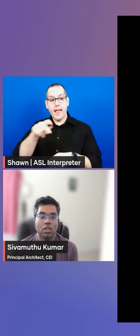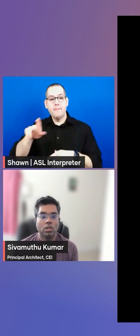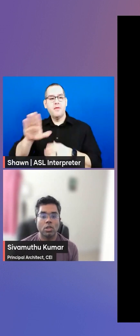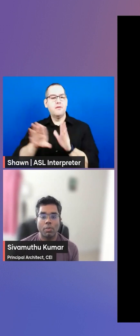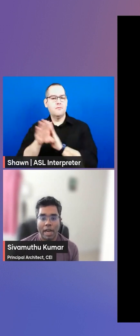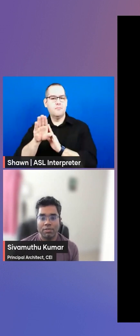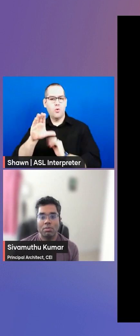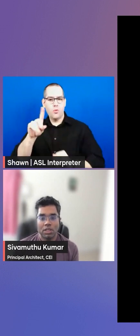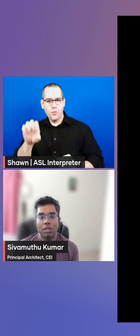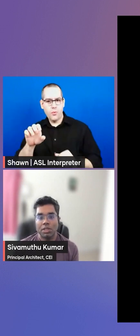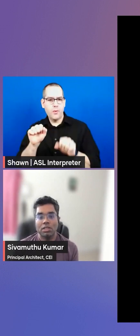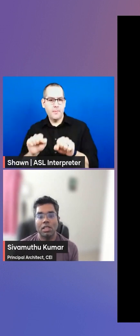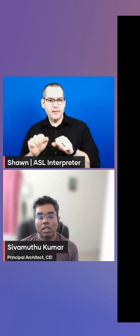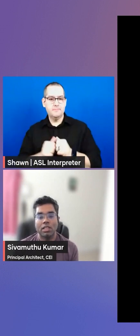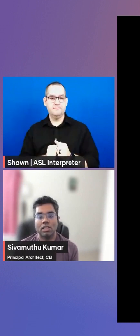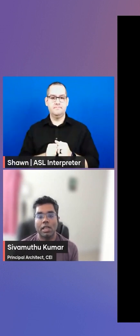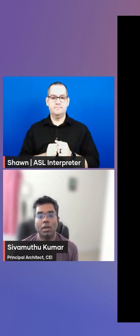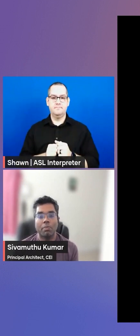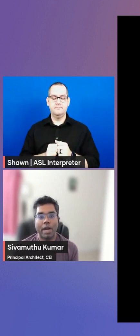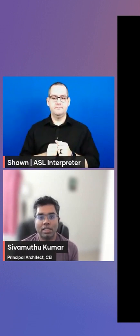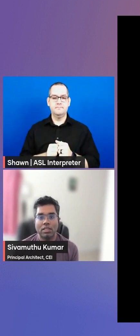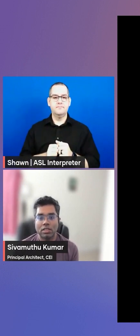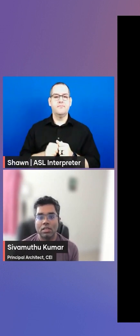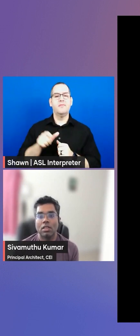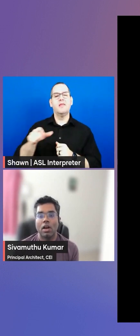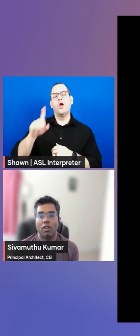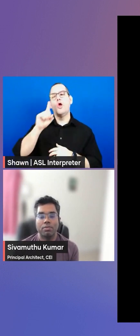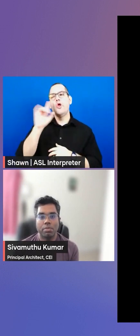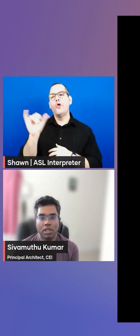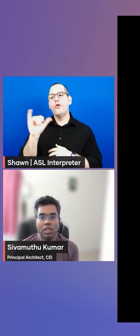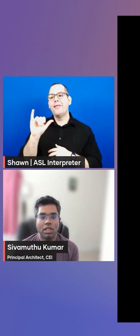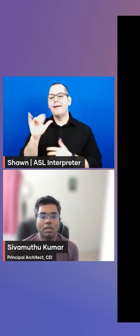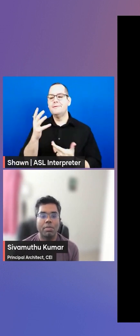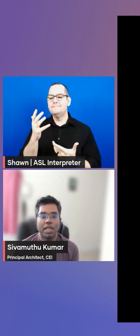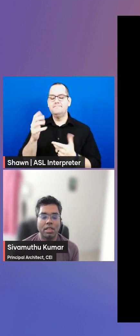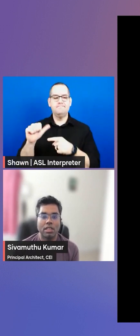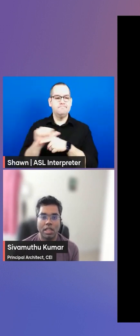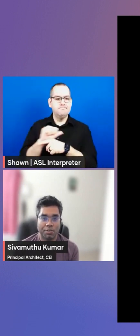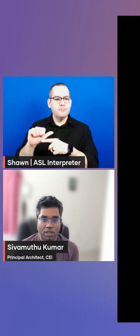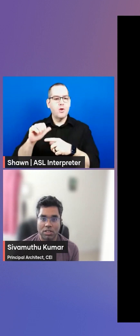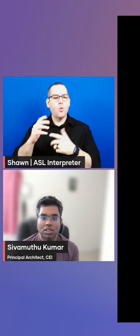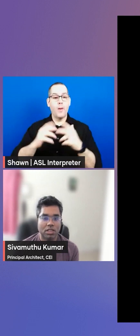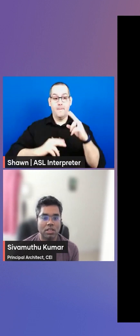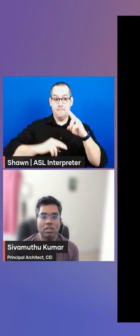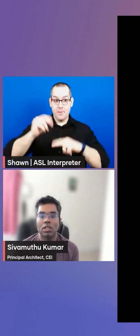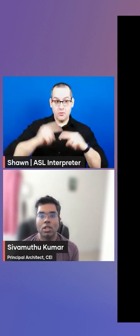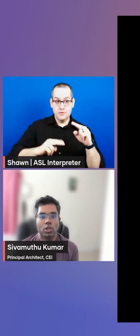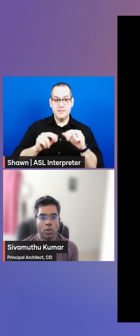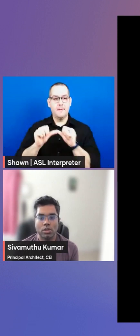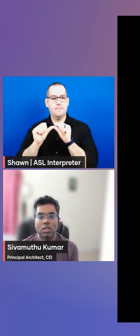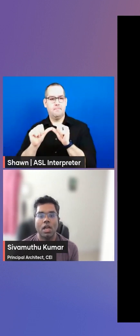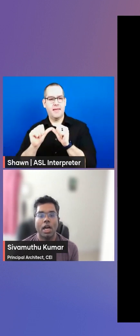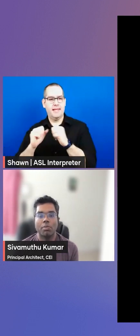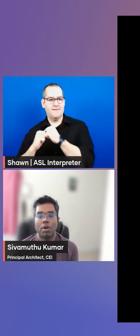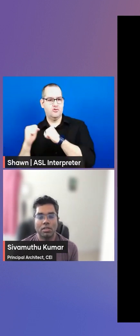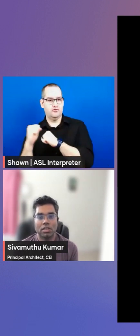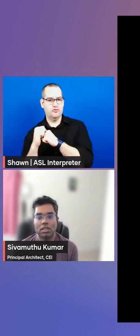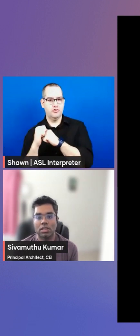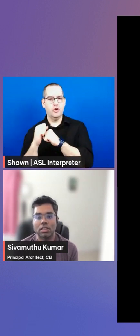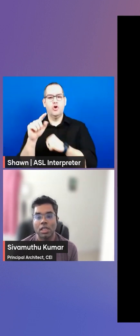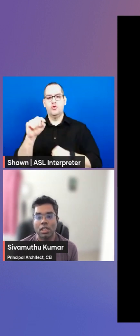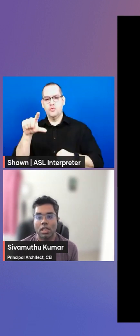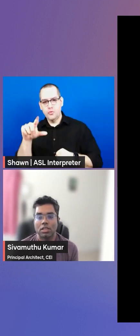objectives. So the platform team engineering is like a practice of building and maintaining the infrastructure, tools,